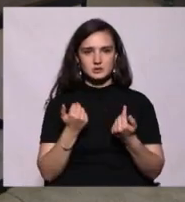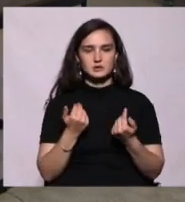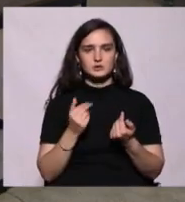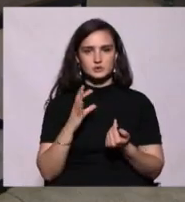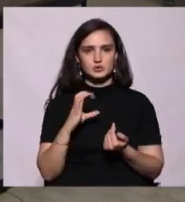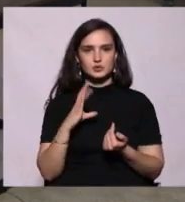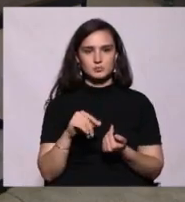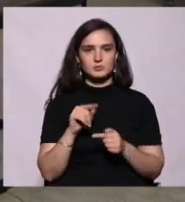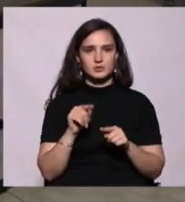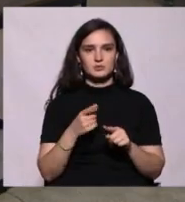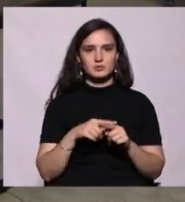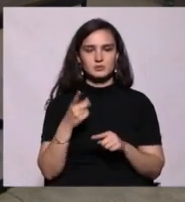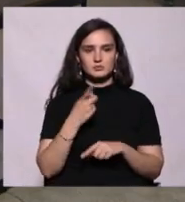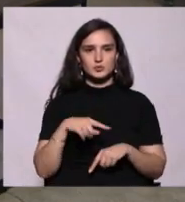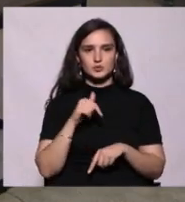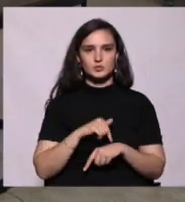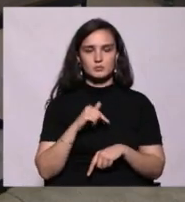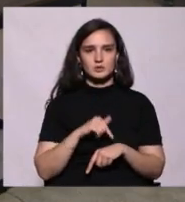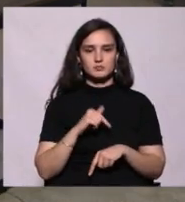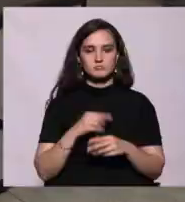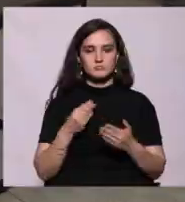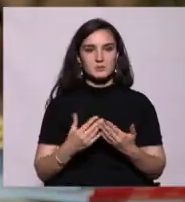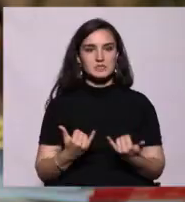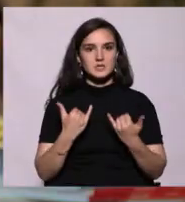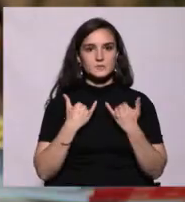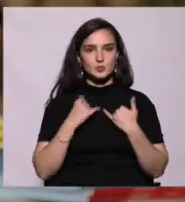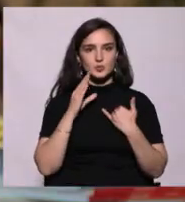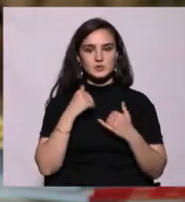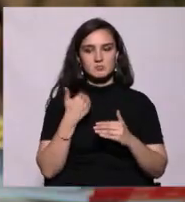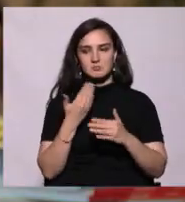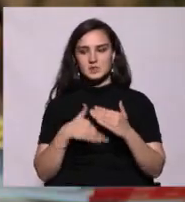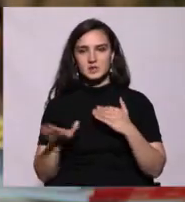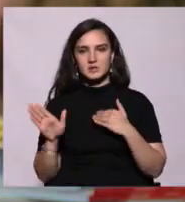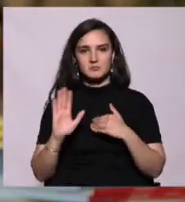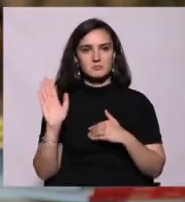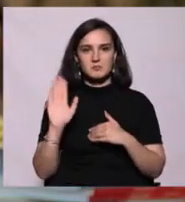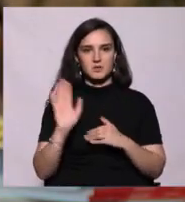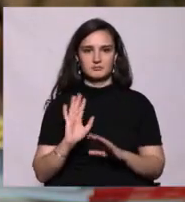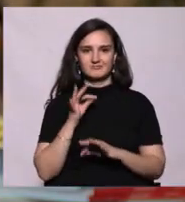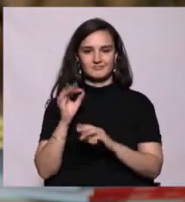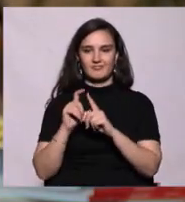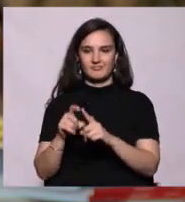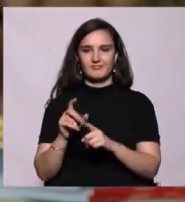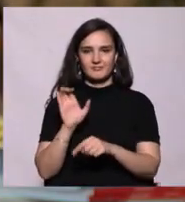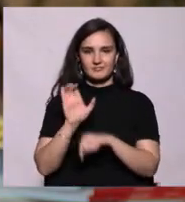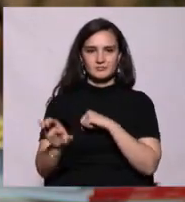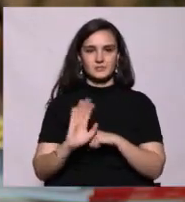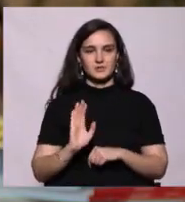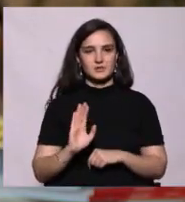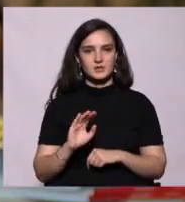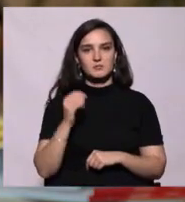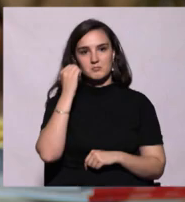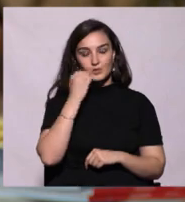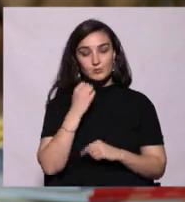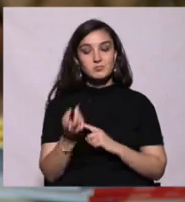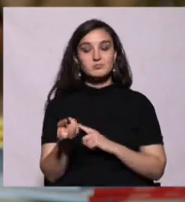Sophie. You want to make sure they feel appreciated when they leave. Don't just say, bye-bye. Say, thank you for